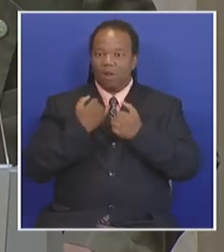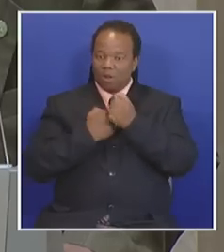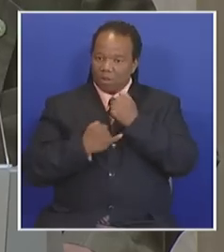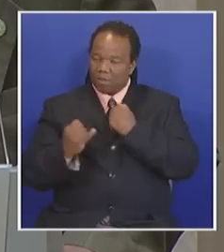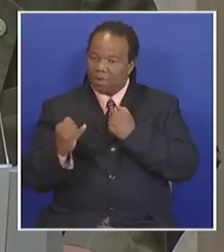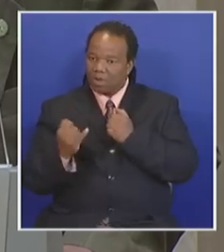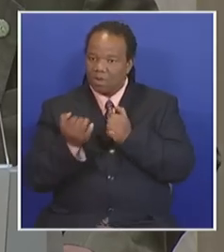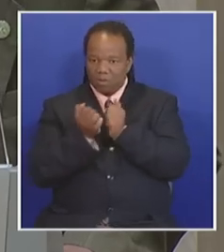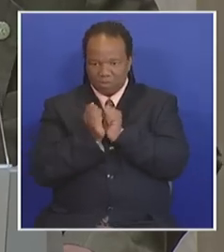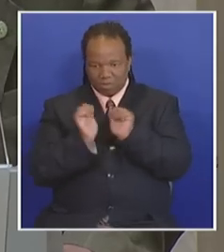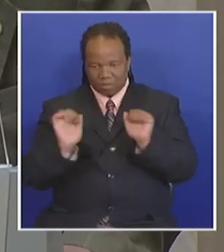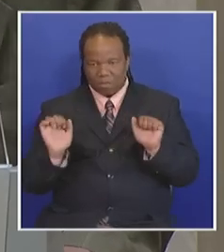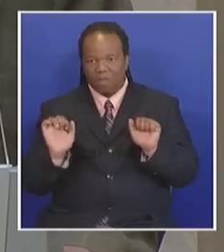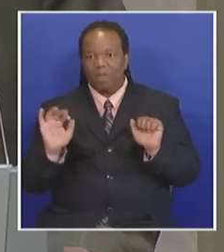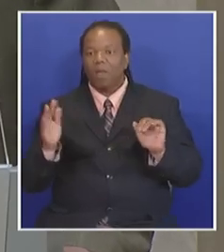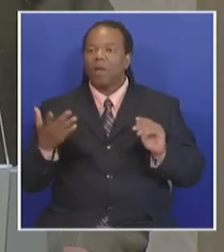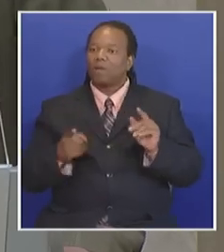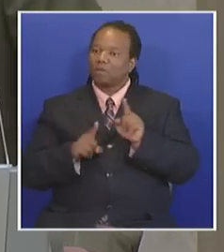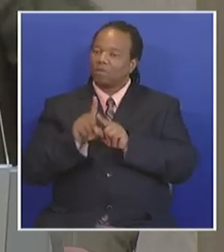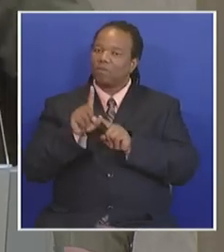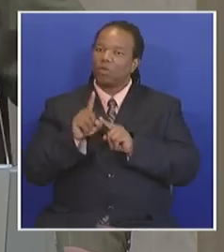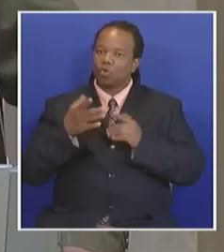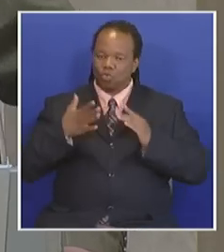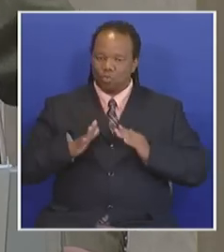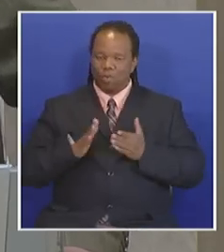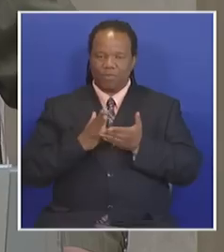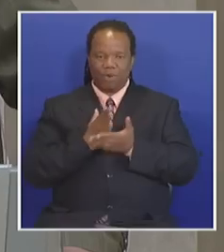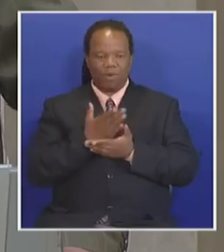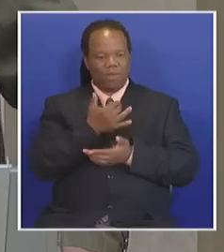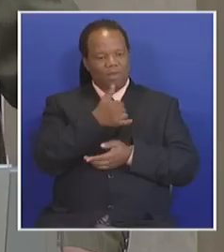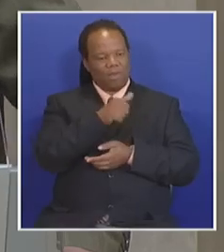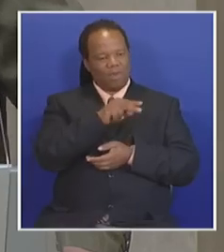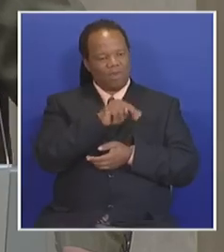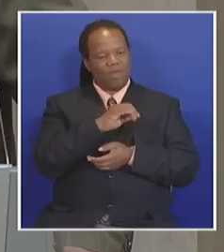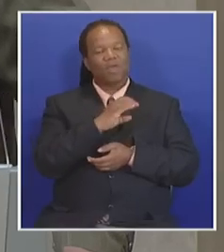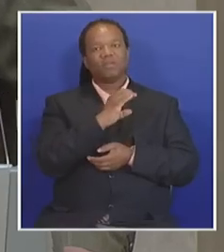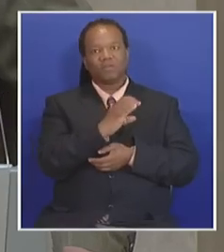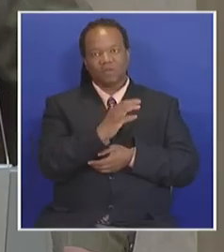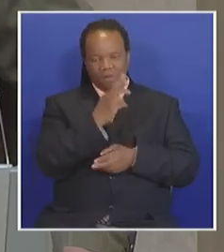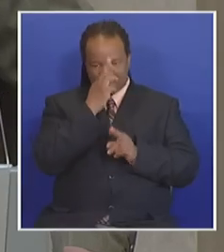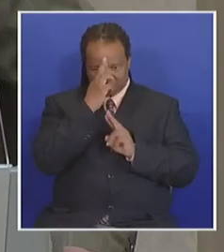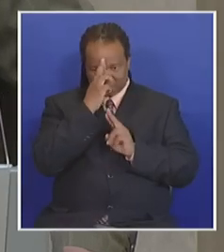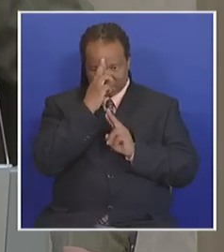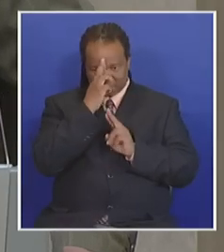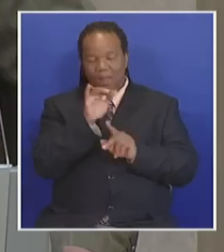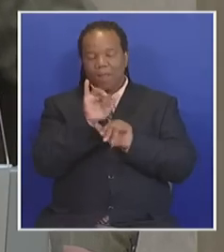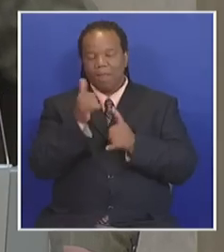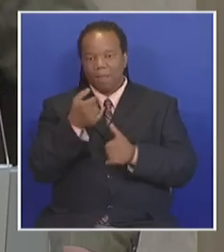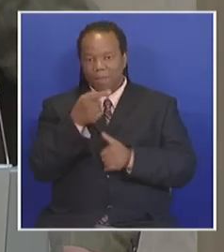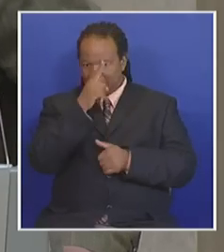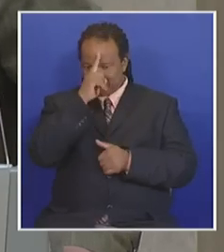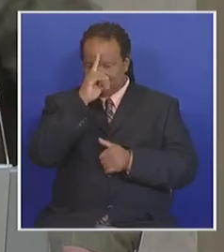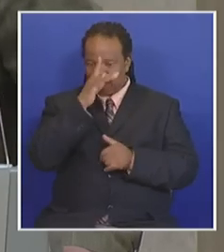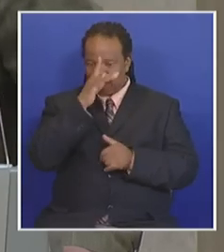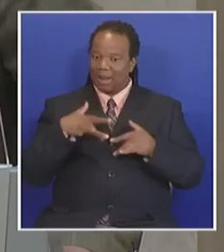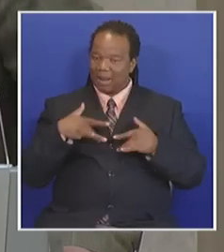prosperity, human rights, and good governance. The ANC respect black lives and are